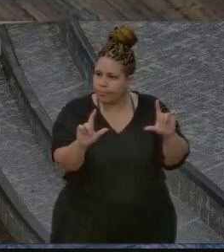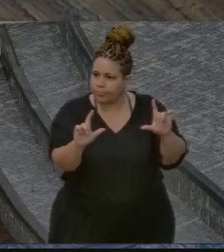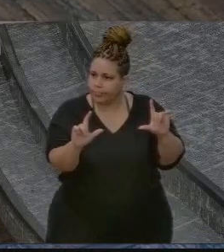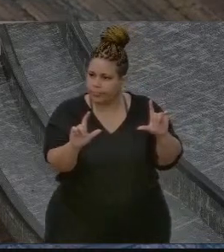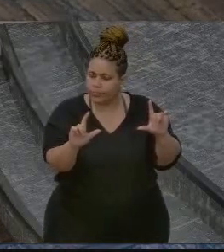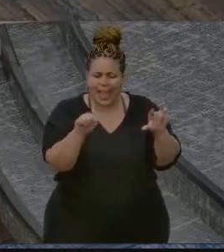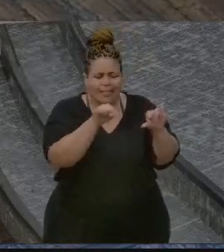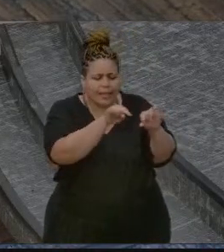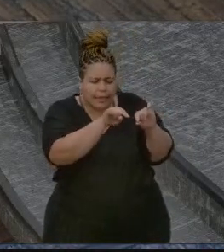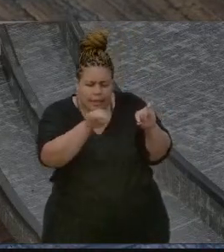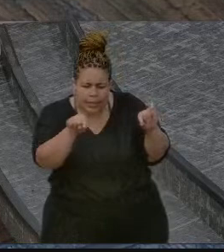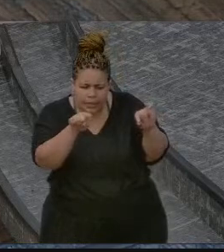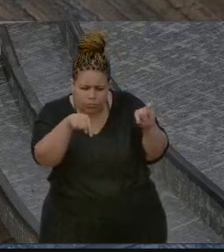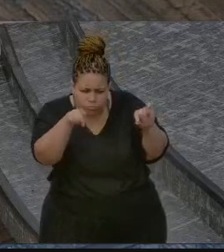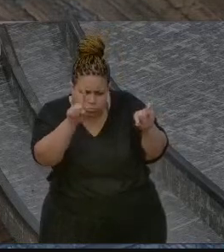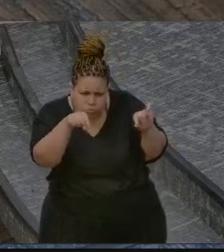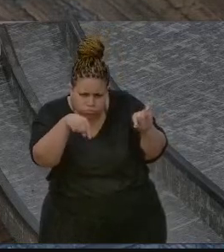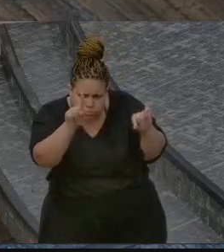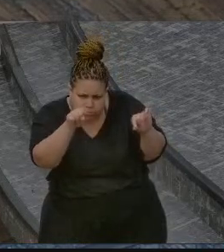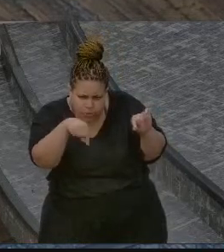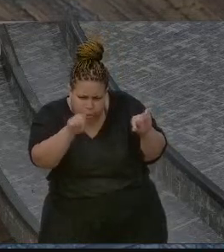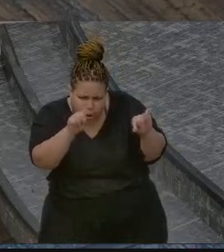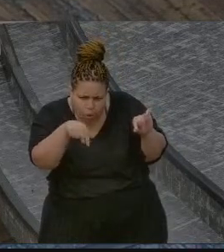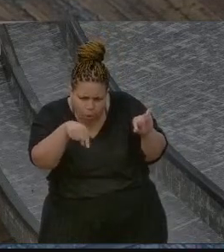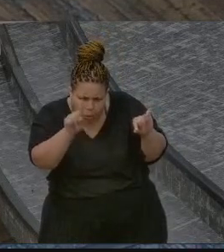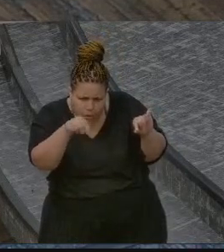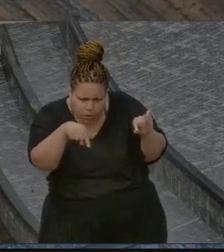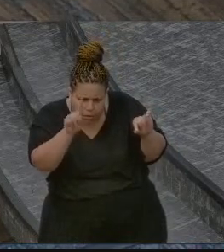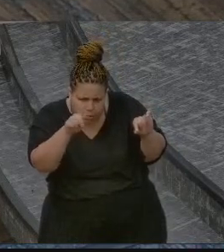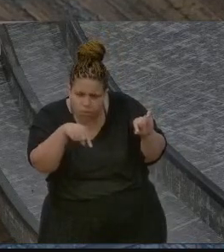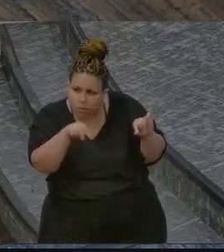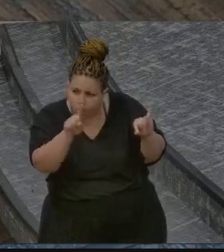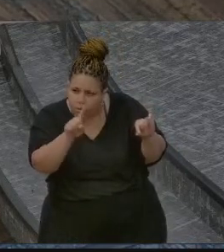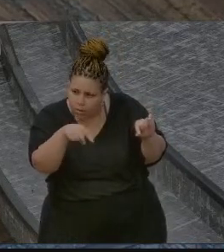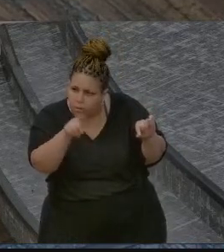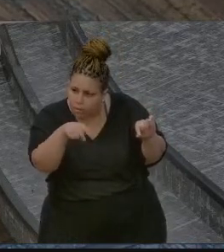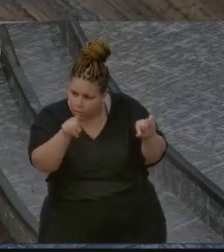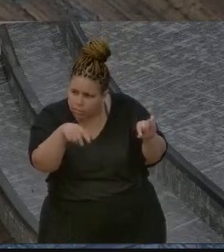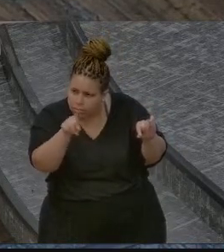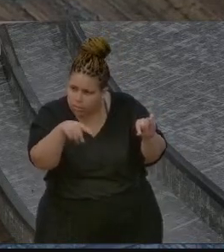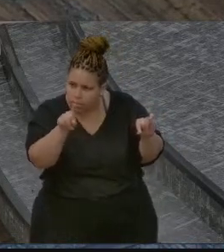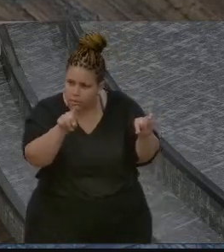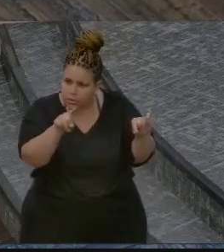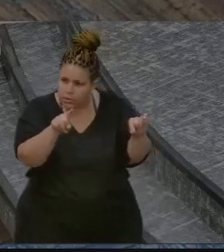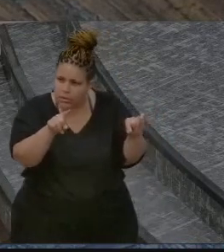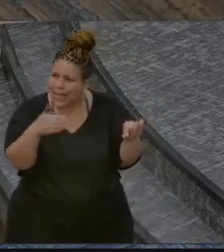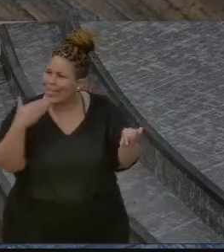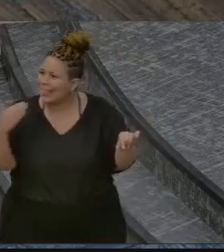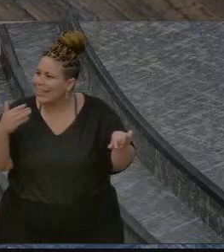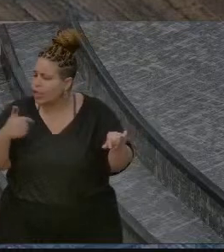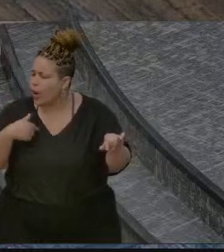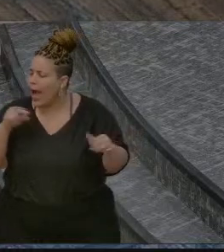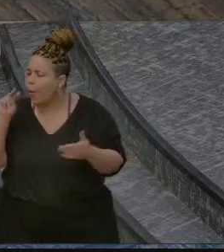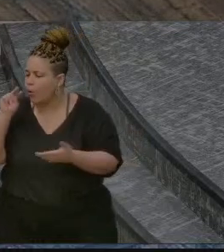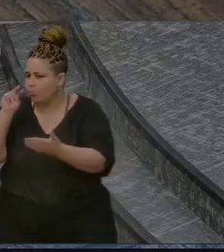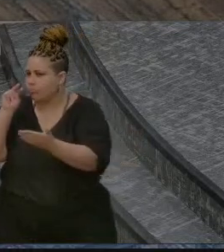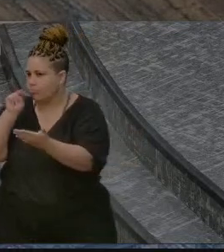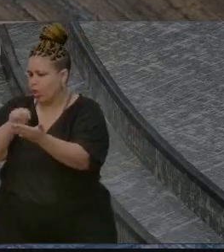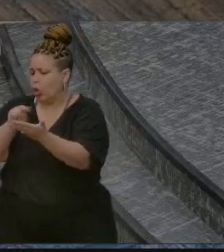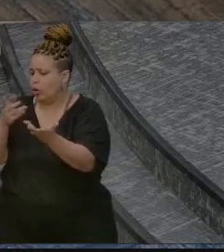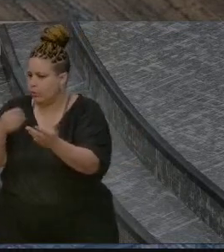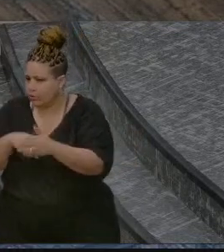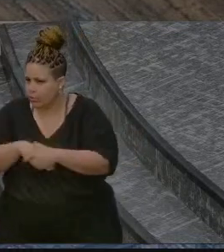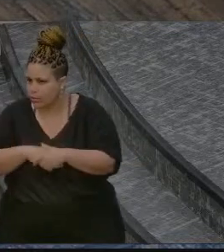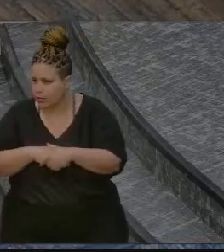amount. Scroll kind of to keep going down. I must have missed that. Let me go back. It's Thank like you very much. I'll look. It's